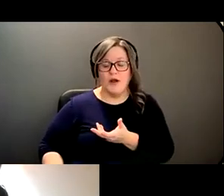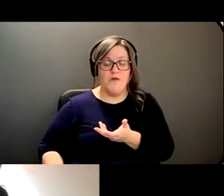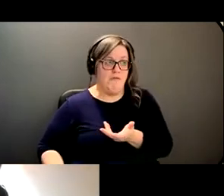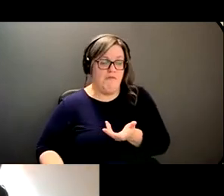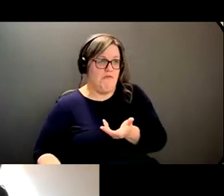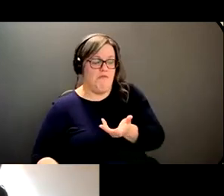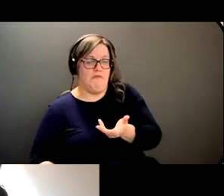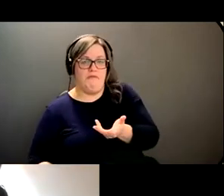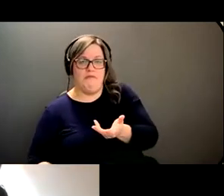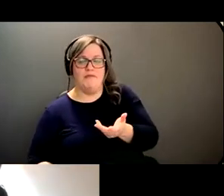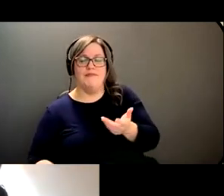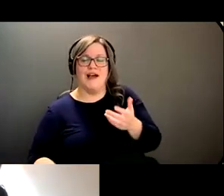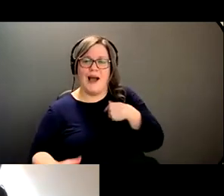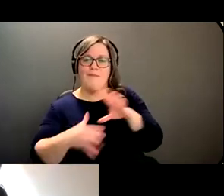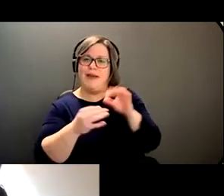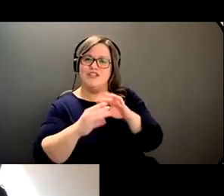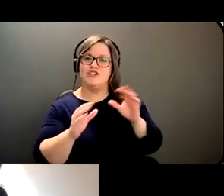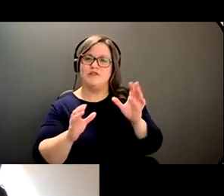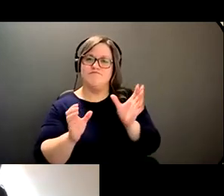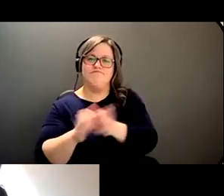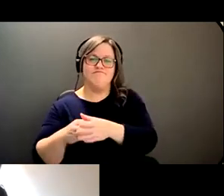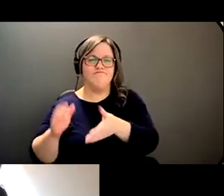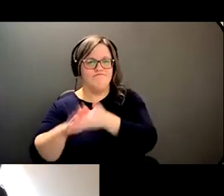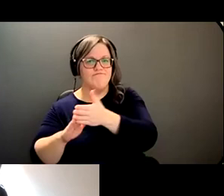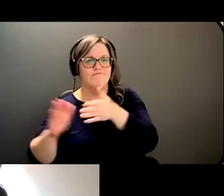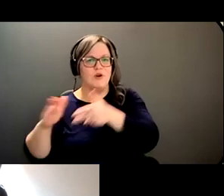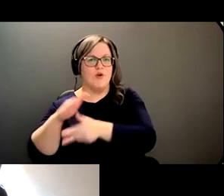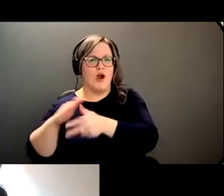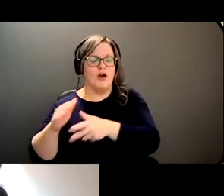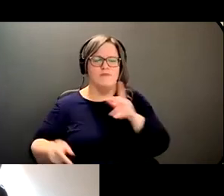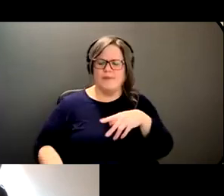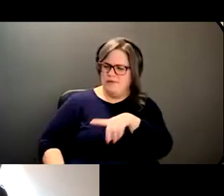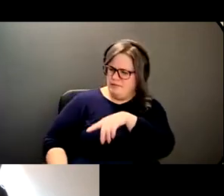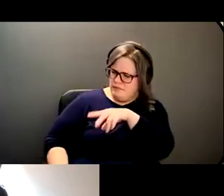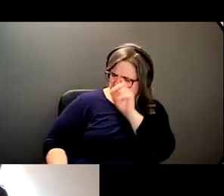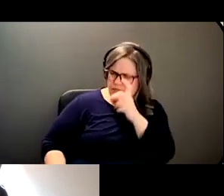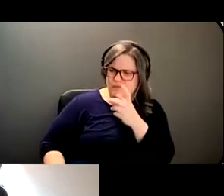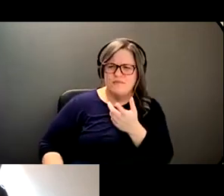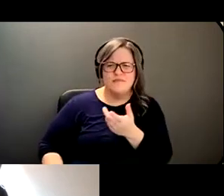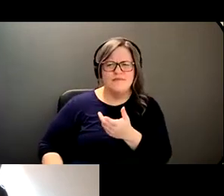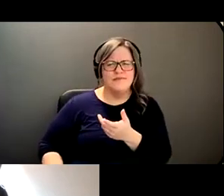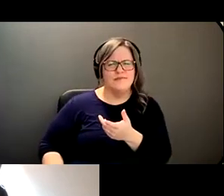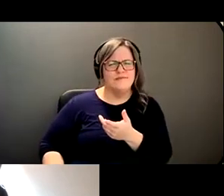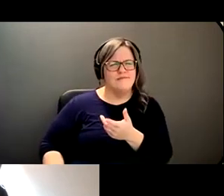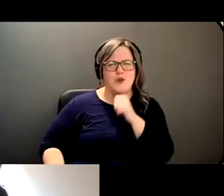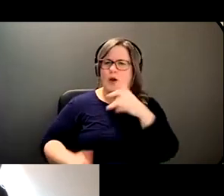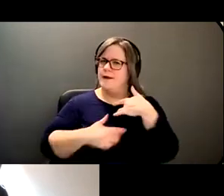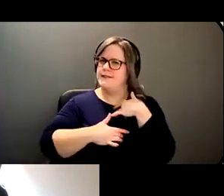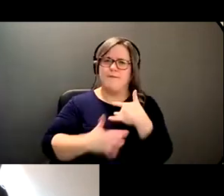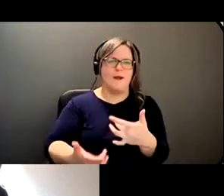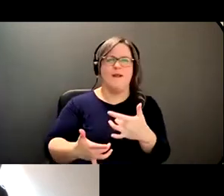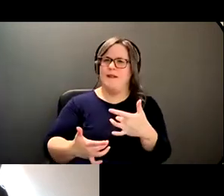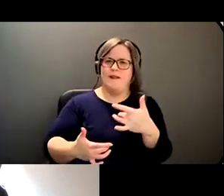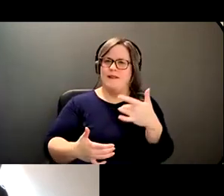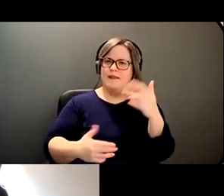there's generally a sort of like peculiarness to operating this art space out of this site that isn't usually meant for art in